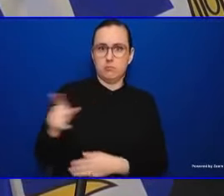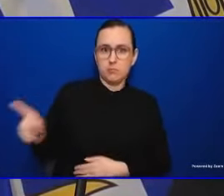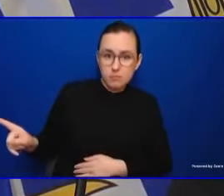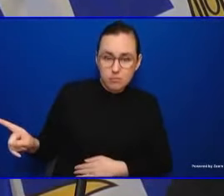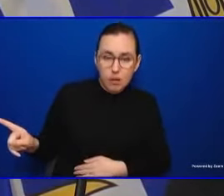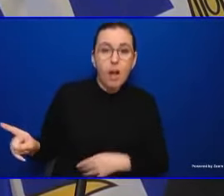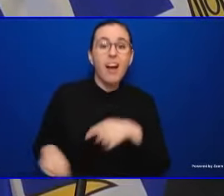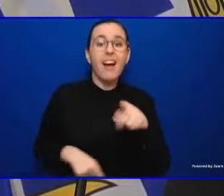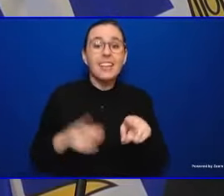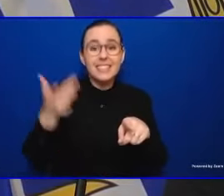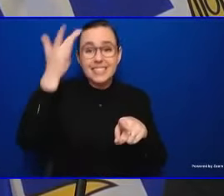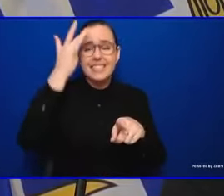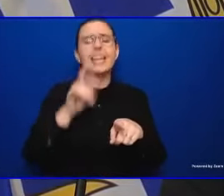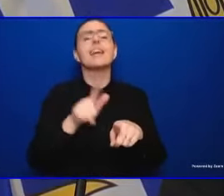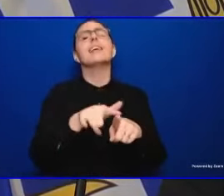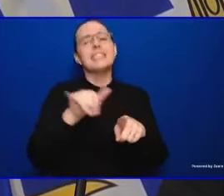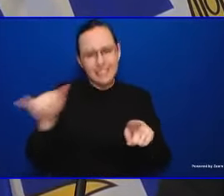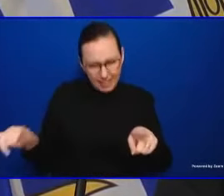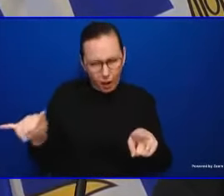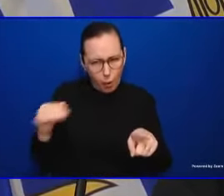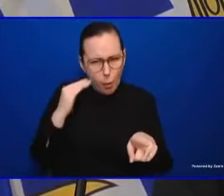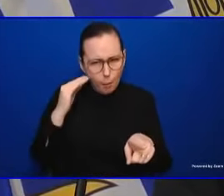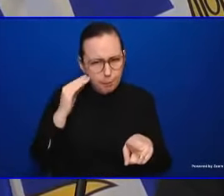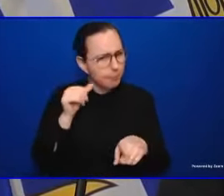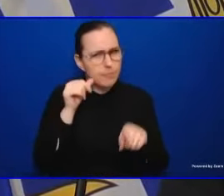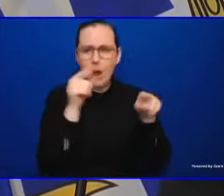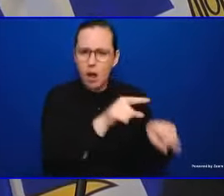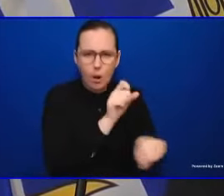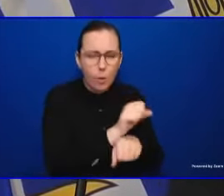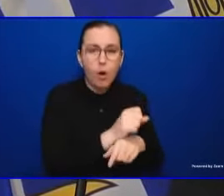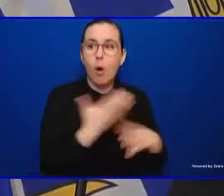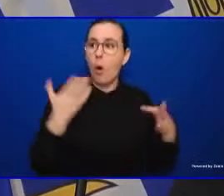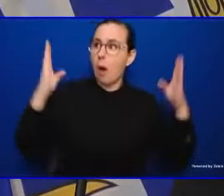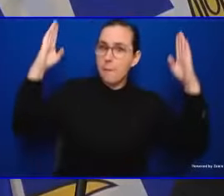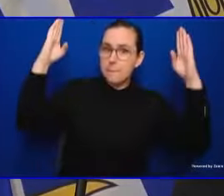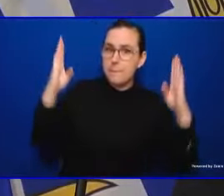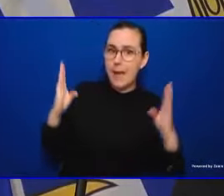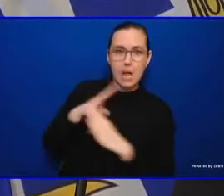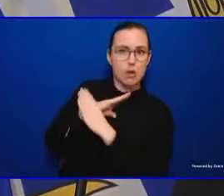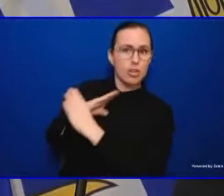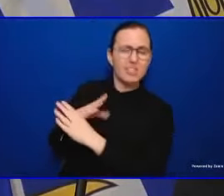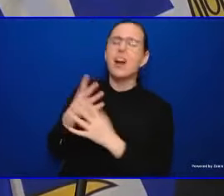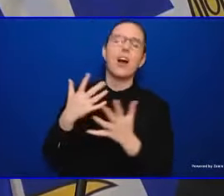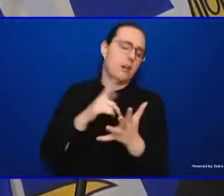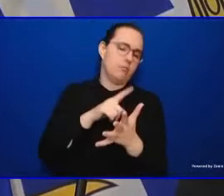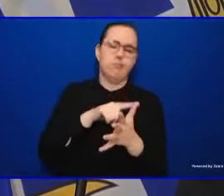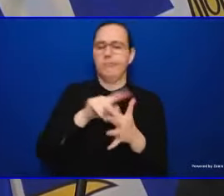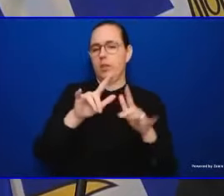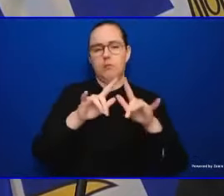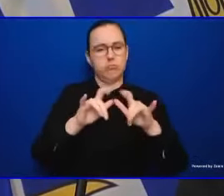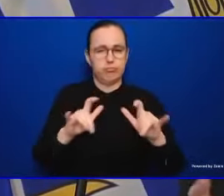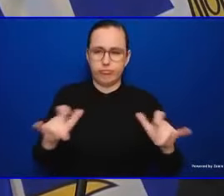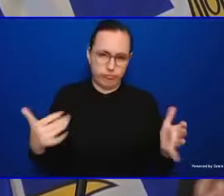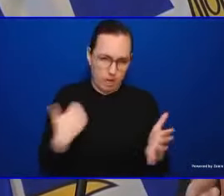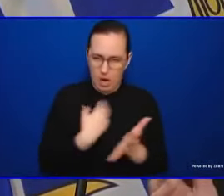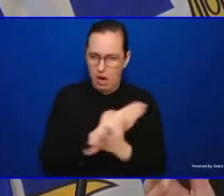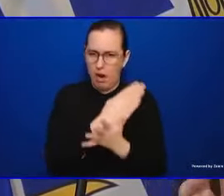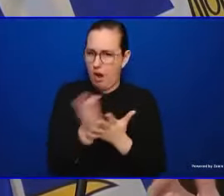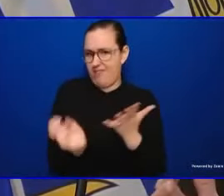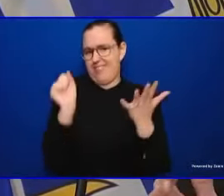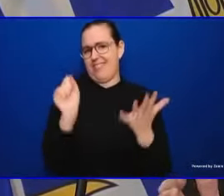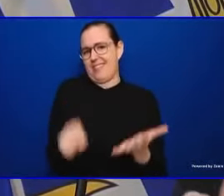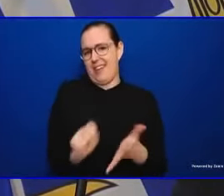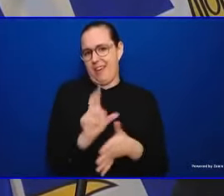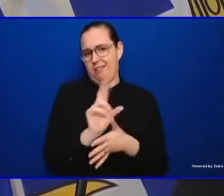This week, our K-12 school communities have been working hard to put enhanced protocols in place and to plan for how we're going to